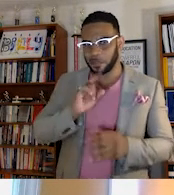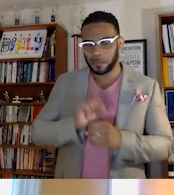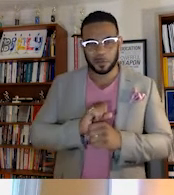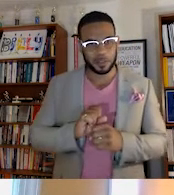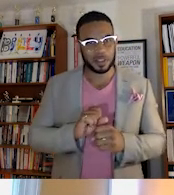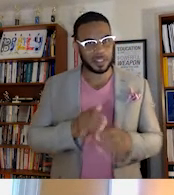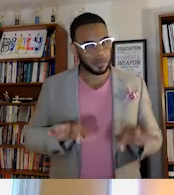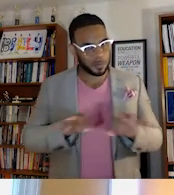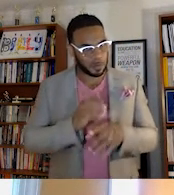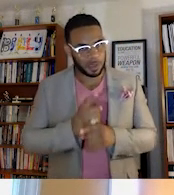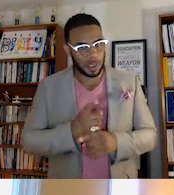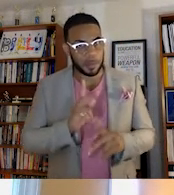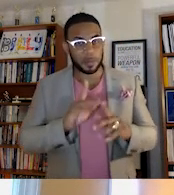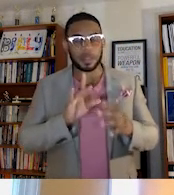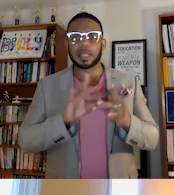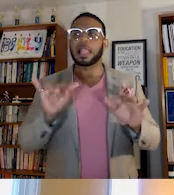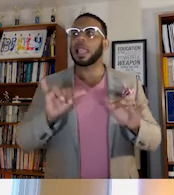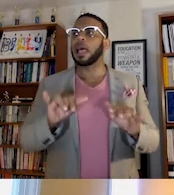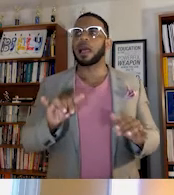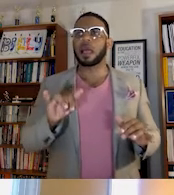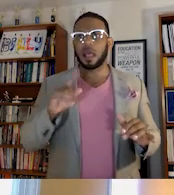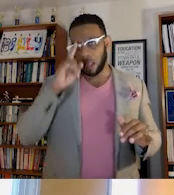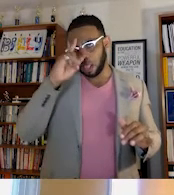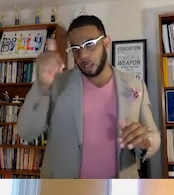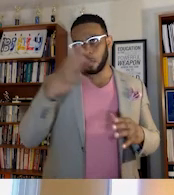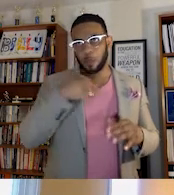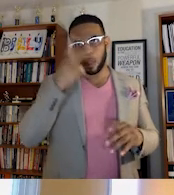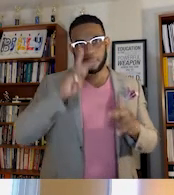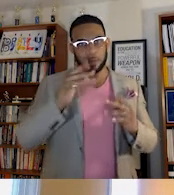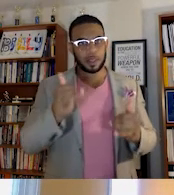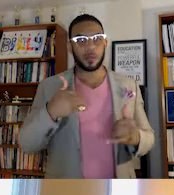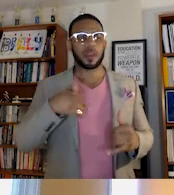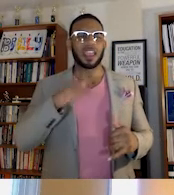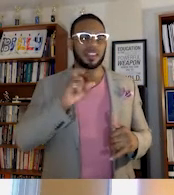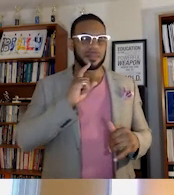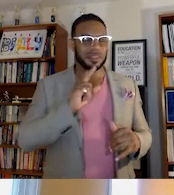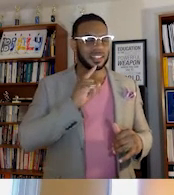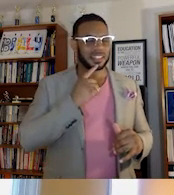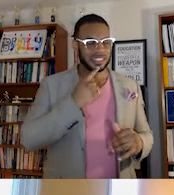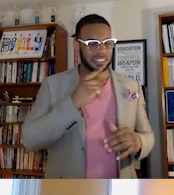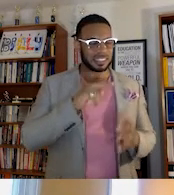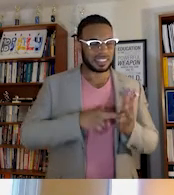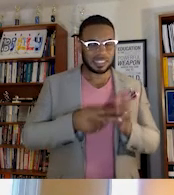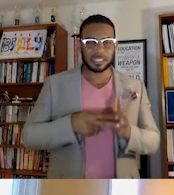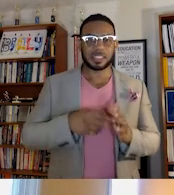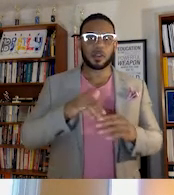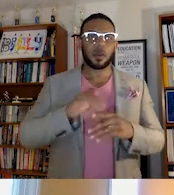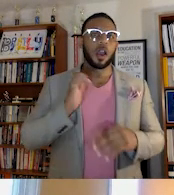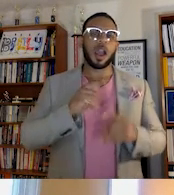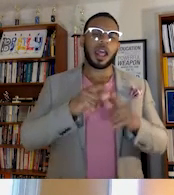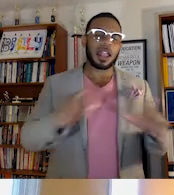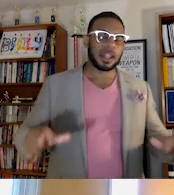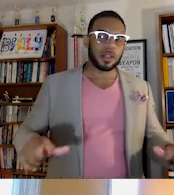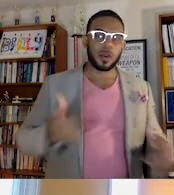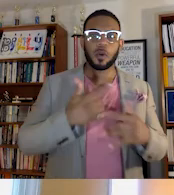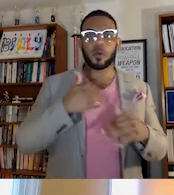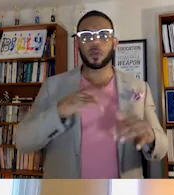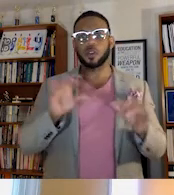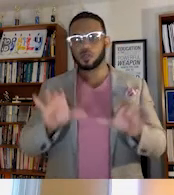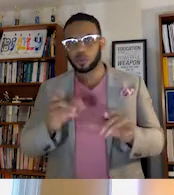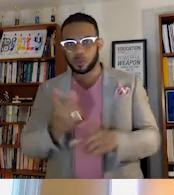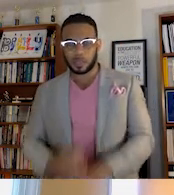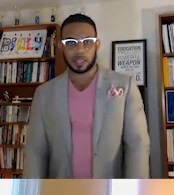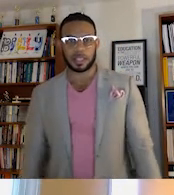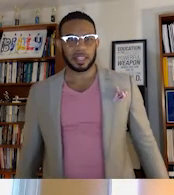really important, right? People are saying, like, it's up to white folks now. We have to be extremely intentional with our language and what we're doing,